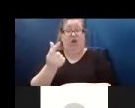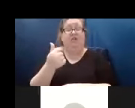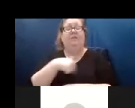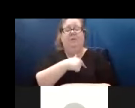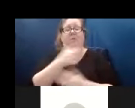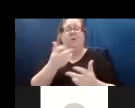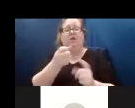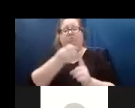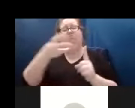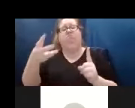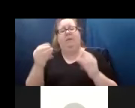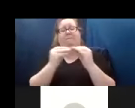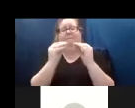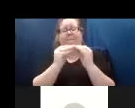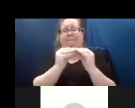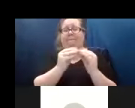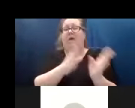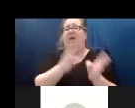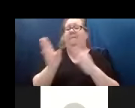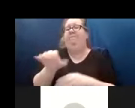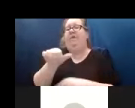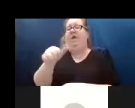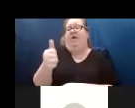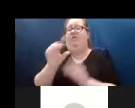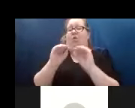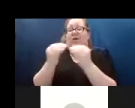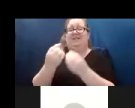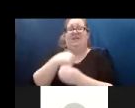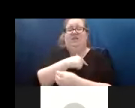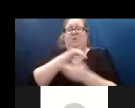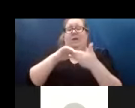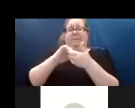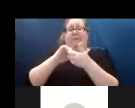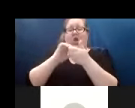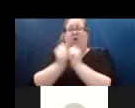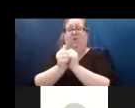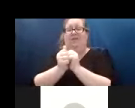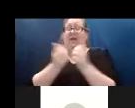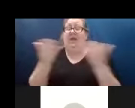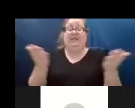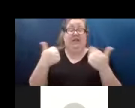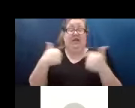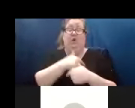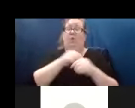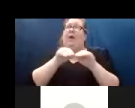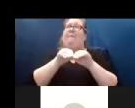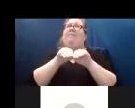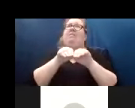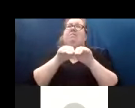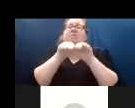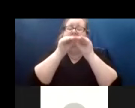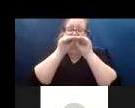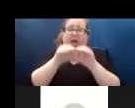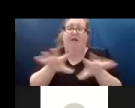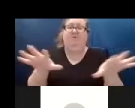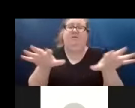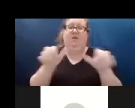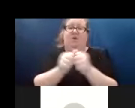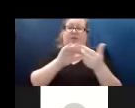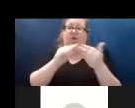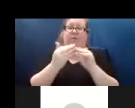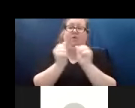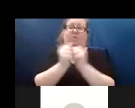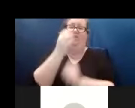other organization that we've partnered a lot with, because here we're blessed with a community with